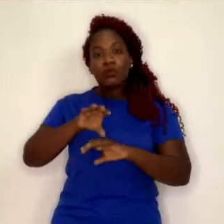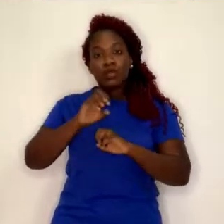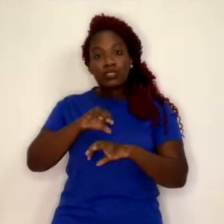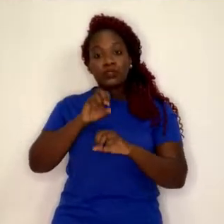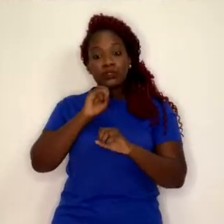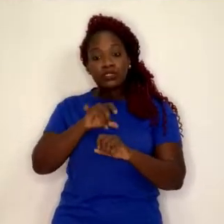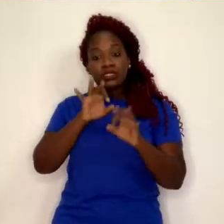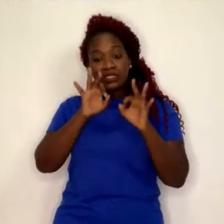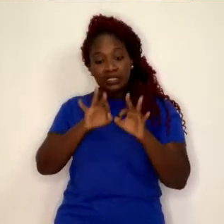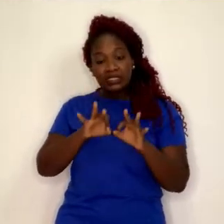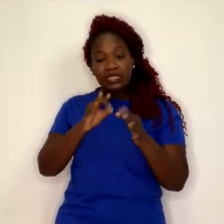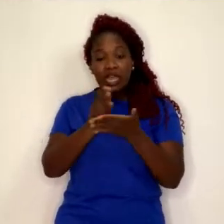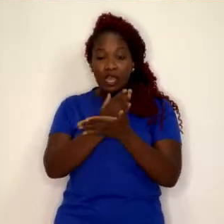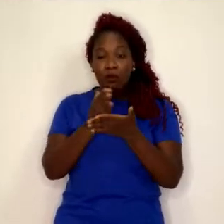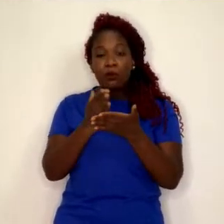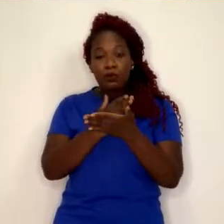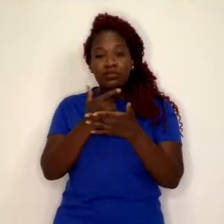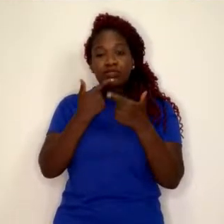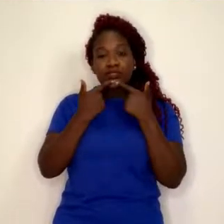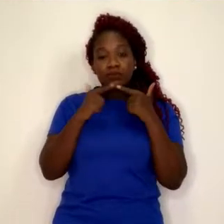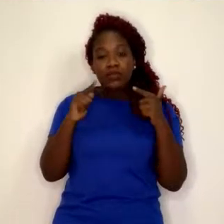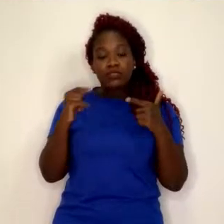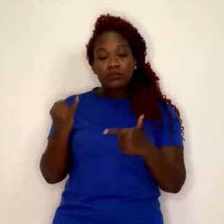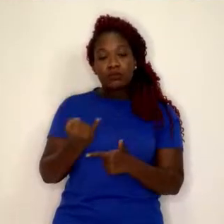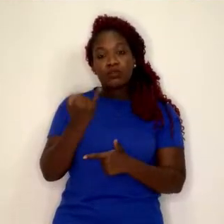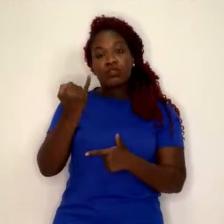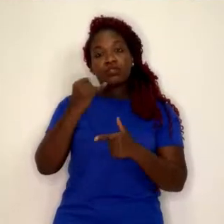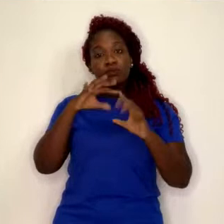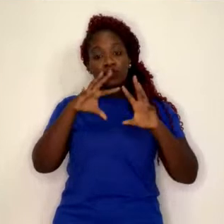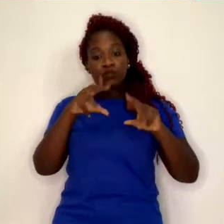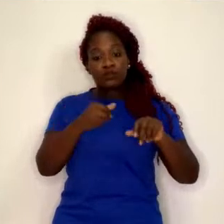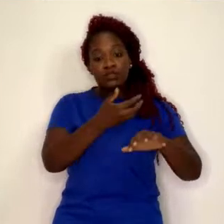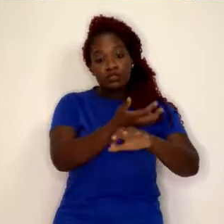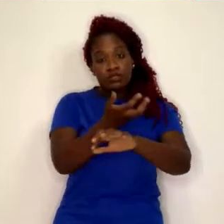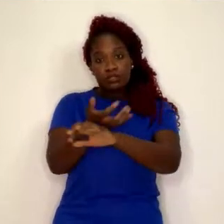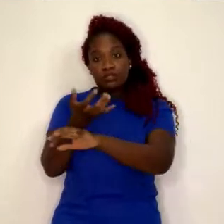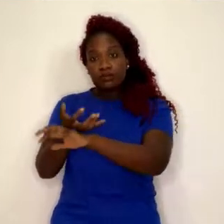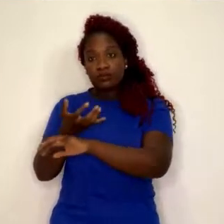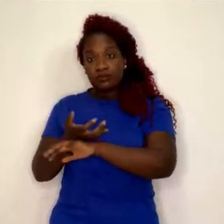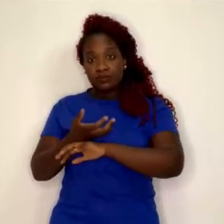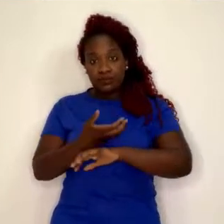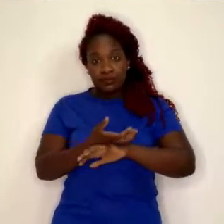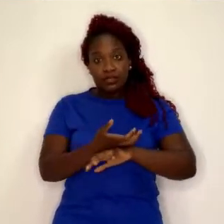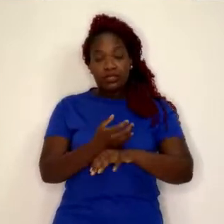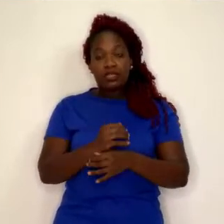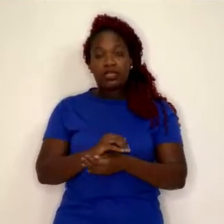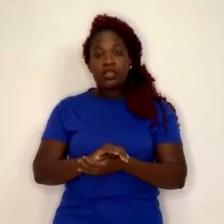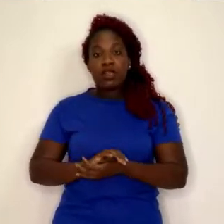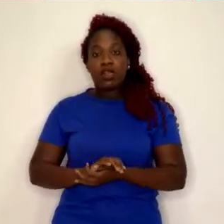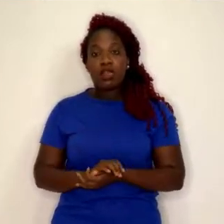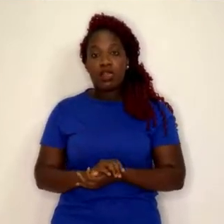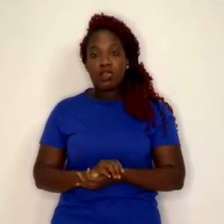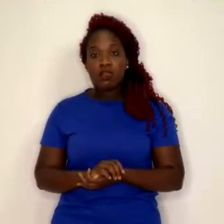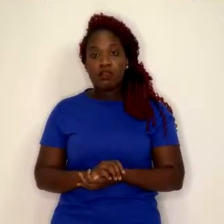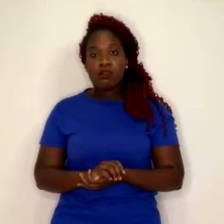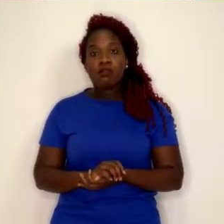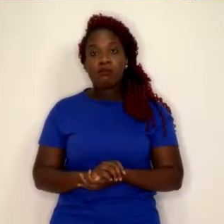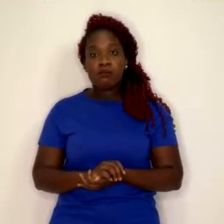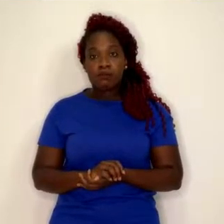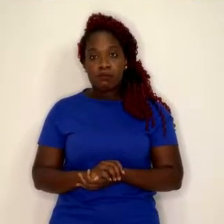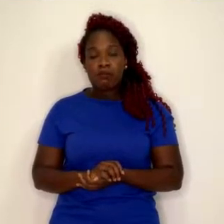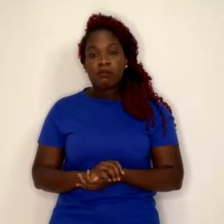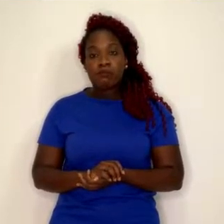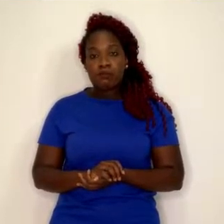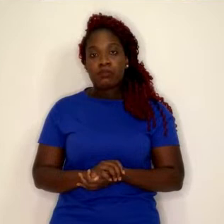wouldn't be a good sign if people don't dominate some fundamental languages to all disciplines, all other